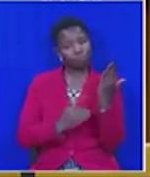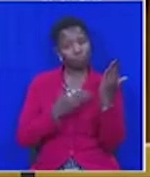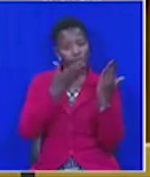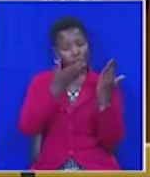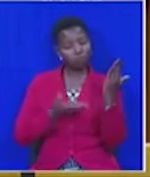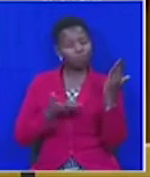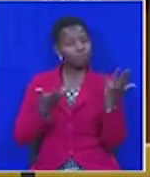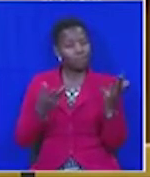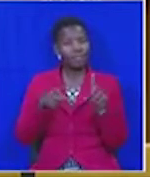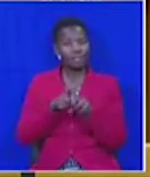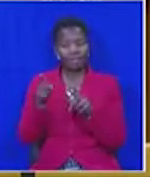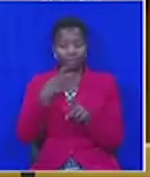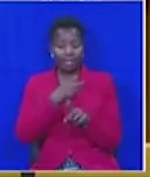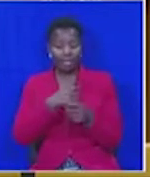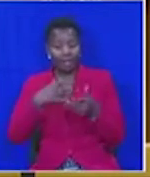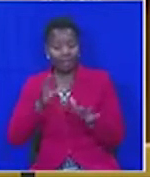yaleyo.